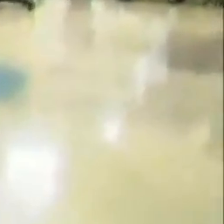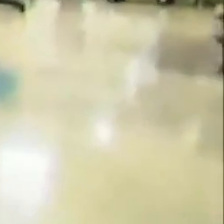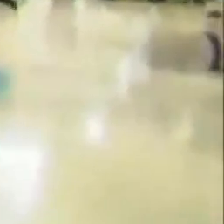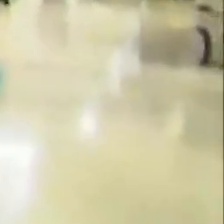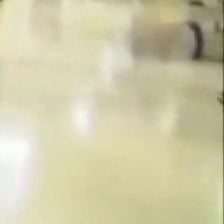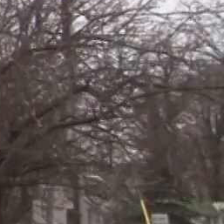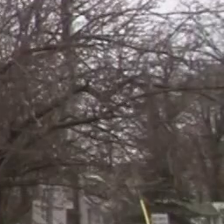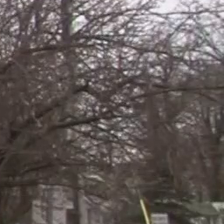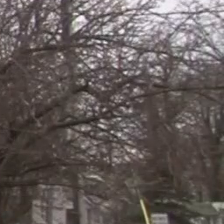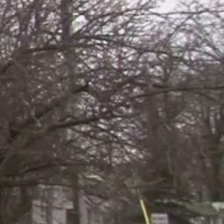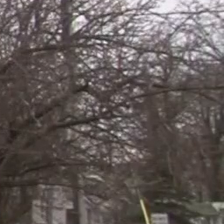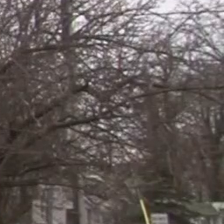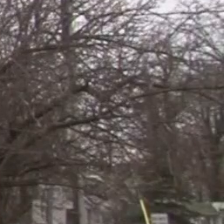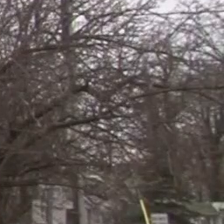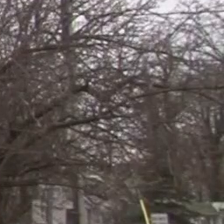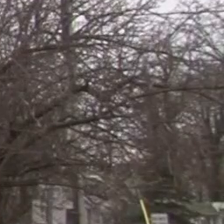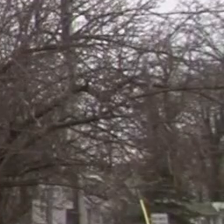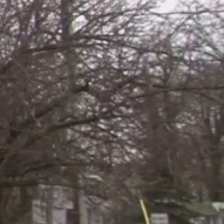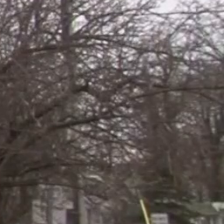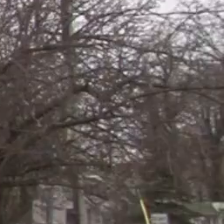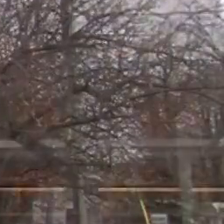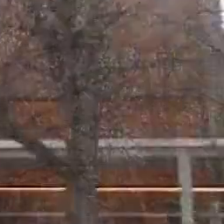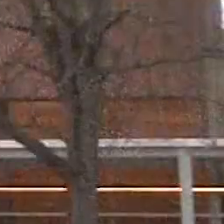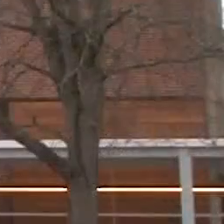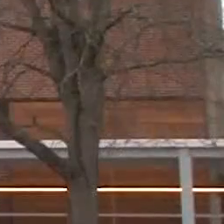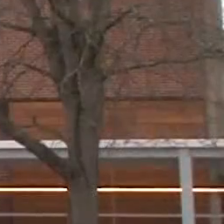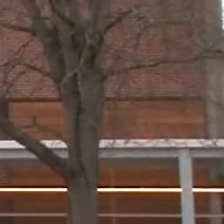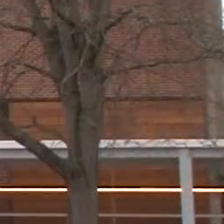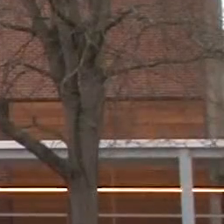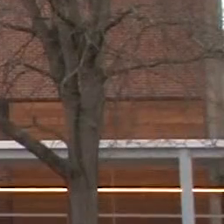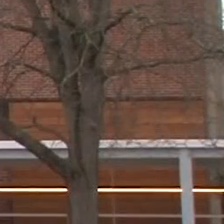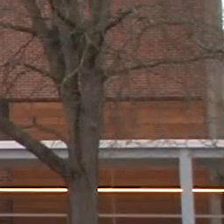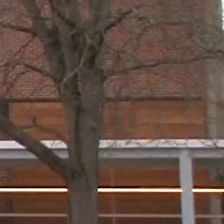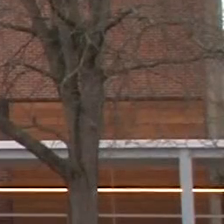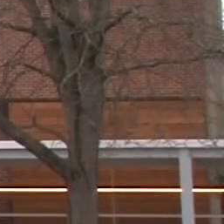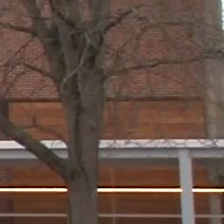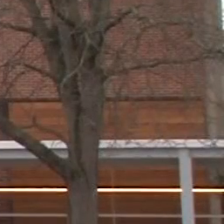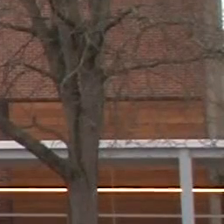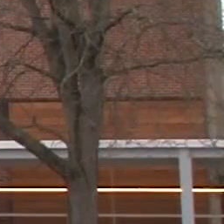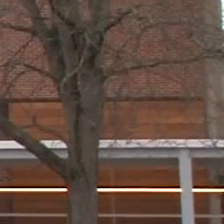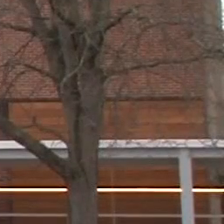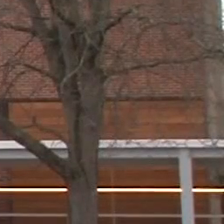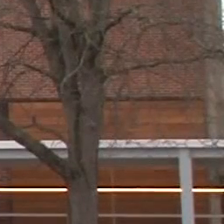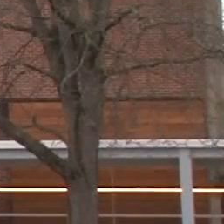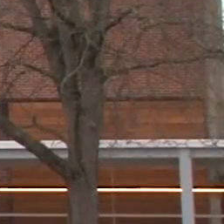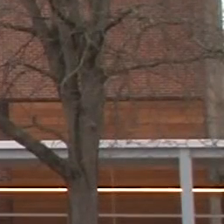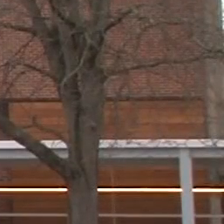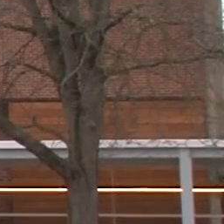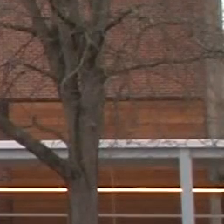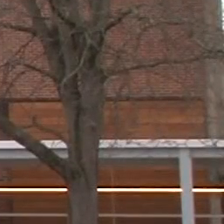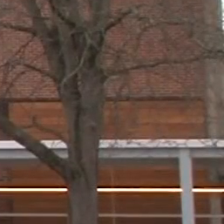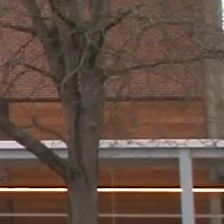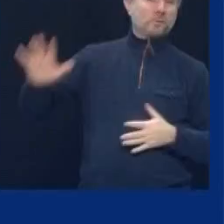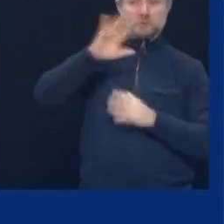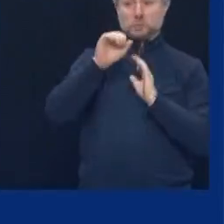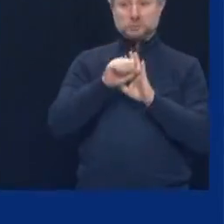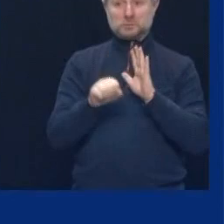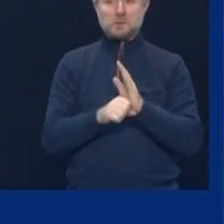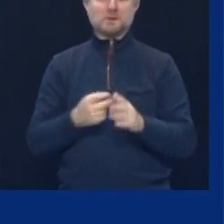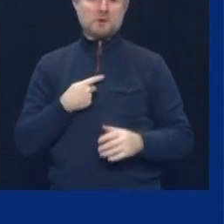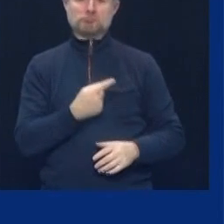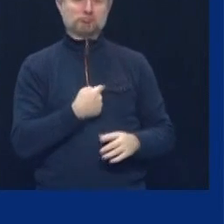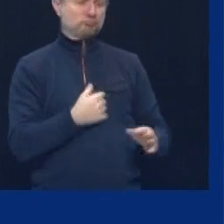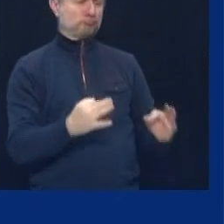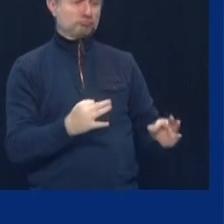if they can't. He also wants neighboring hospital systems to form agreements and alliances to help each other with patient load balancing.